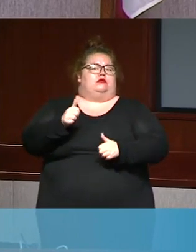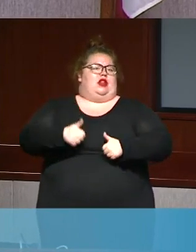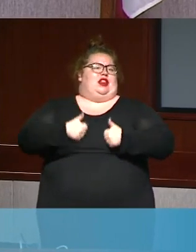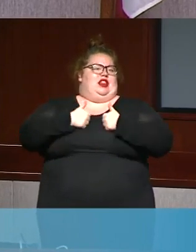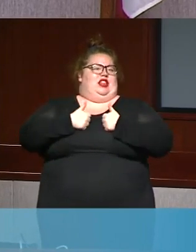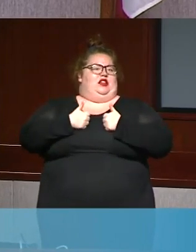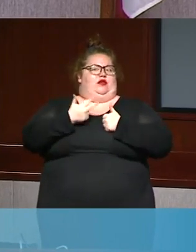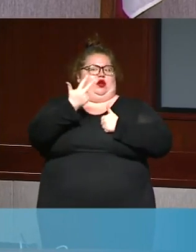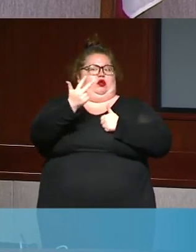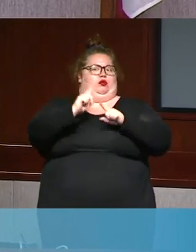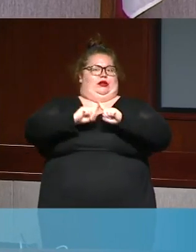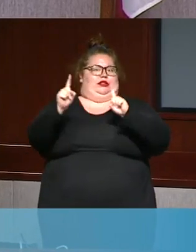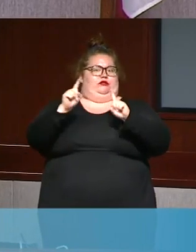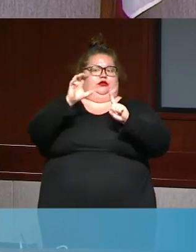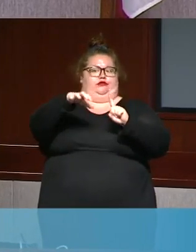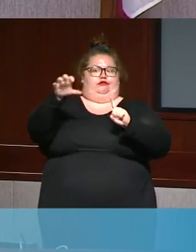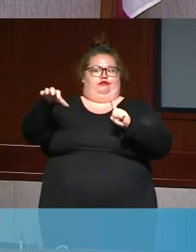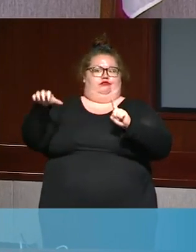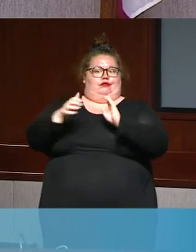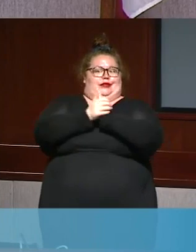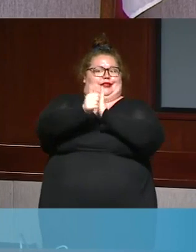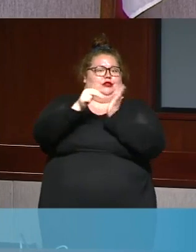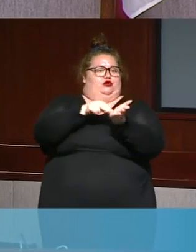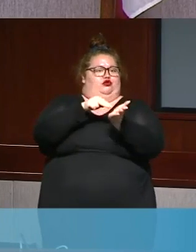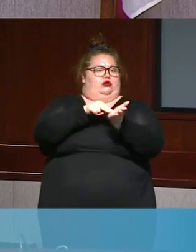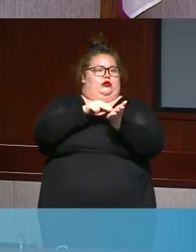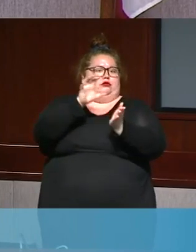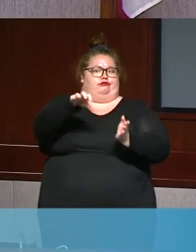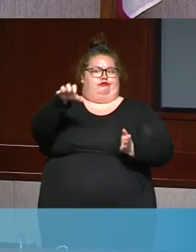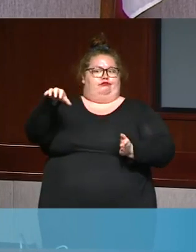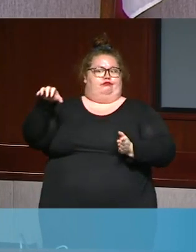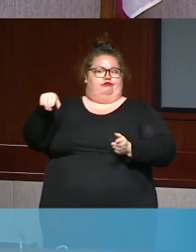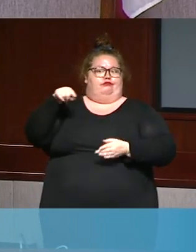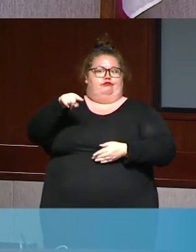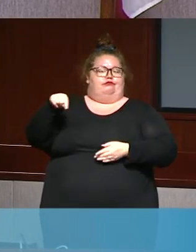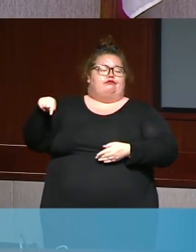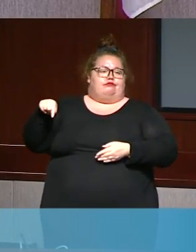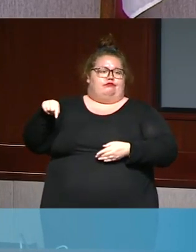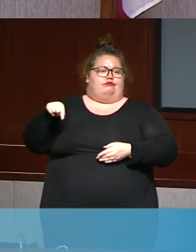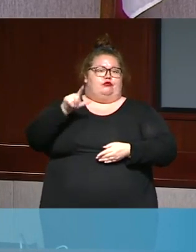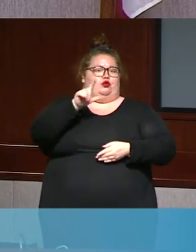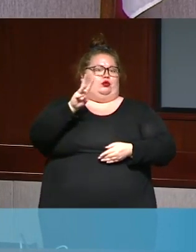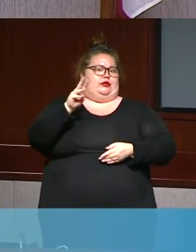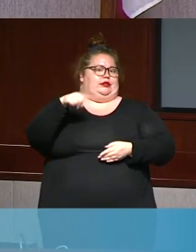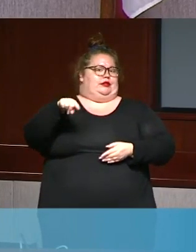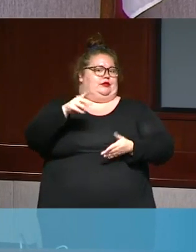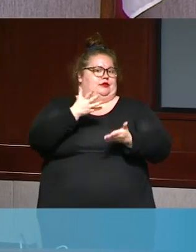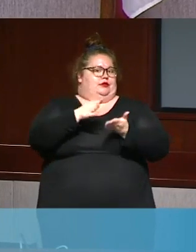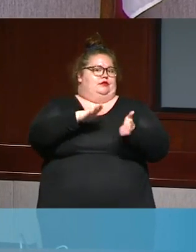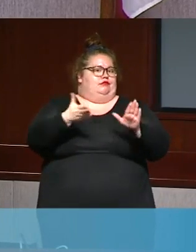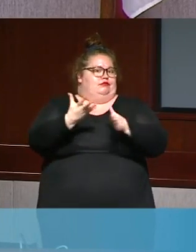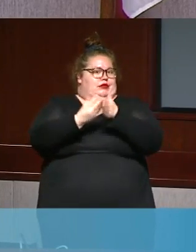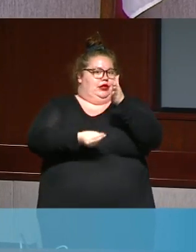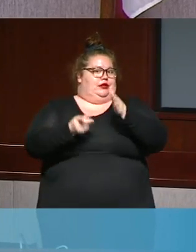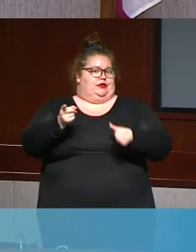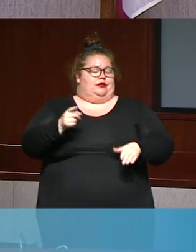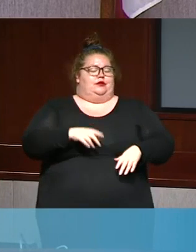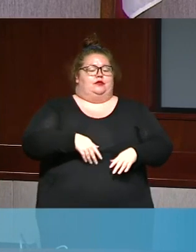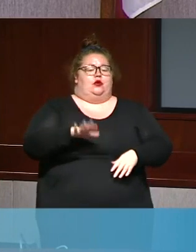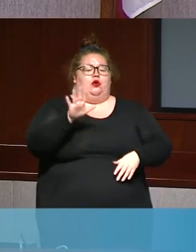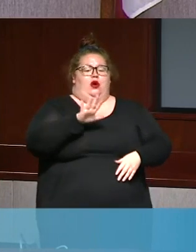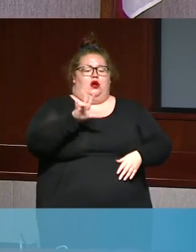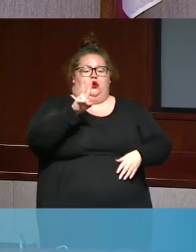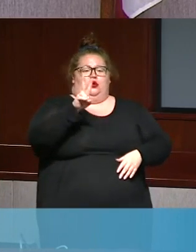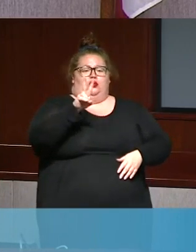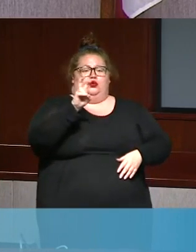state-regulated skilled nursing facilities. As Ms. Kerrigan mentioned earlier, about 255